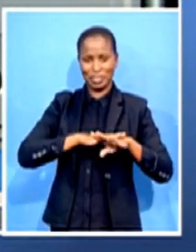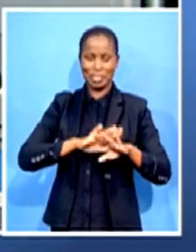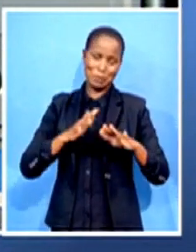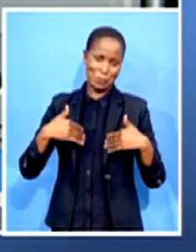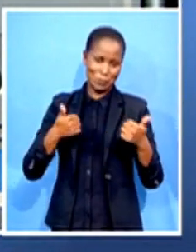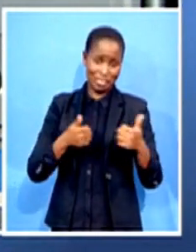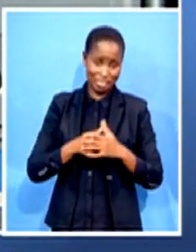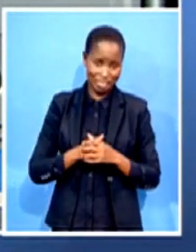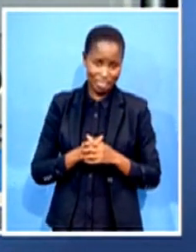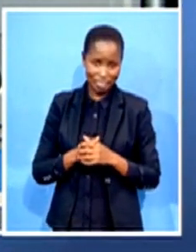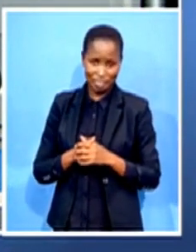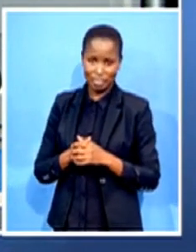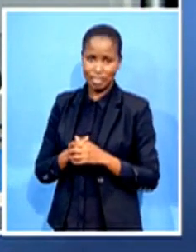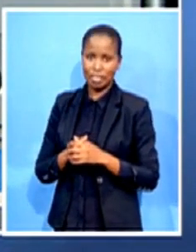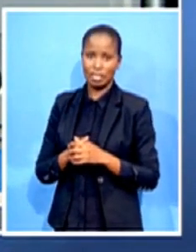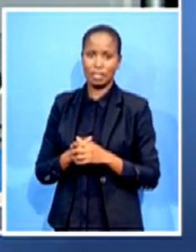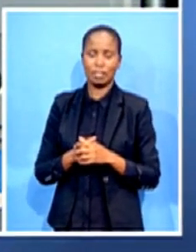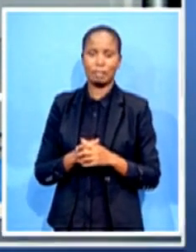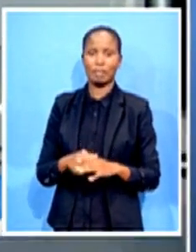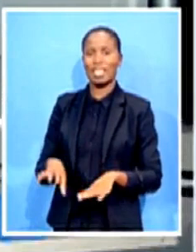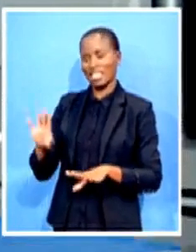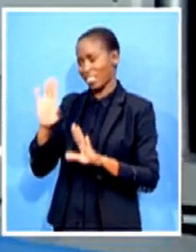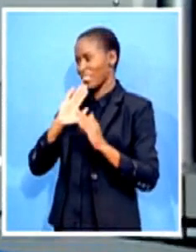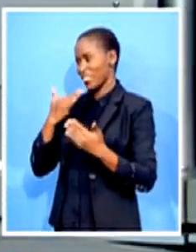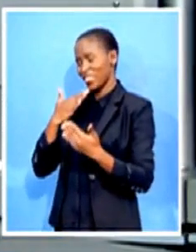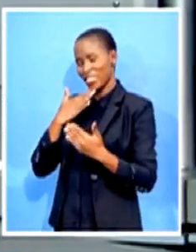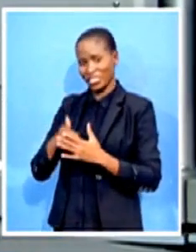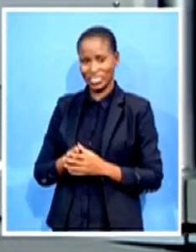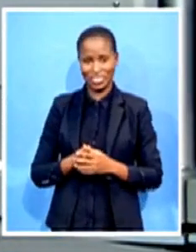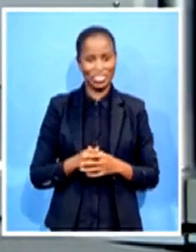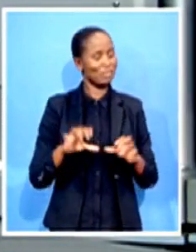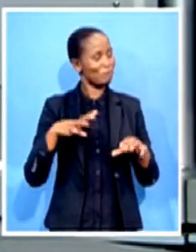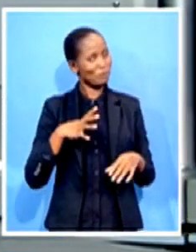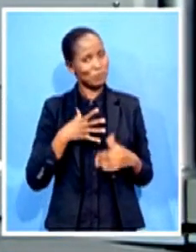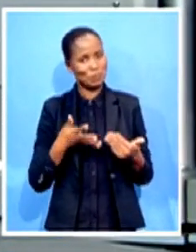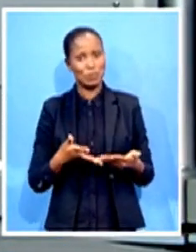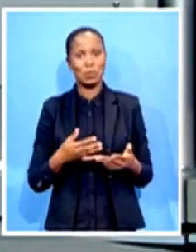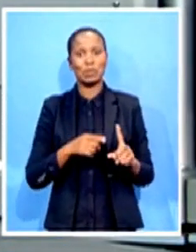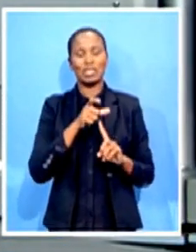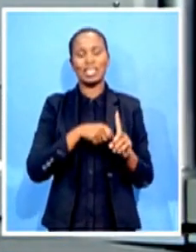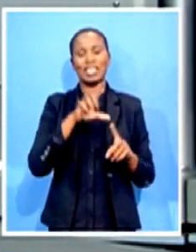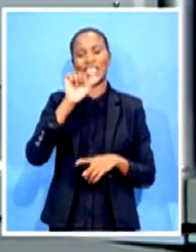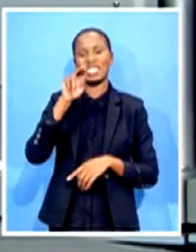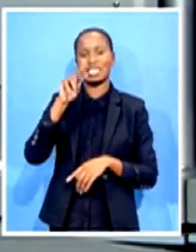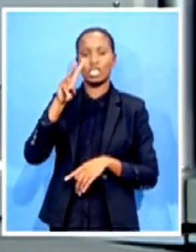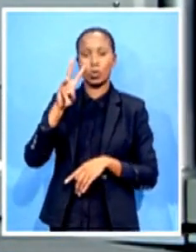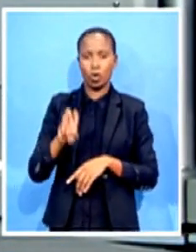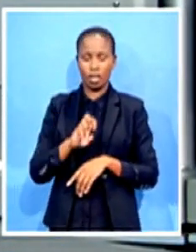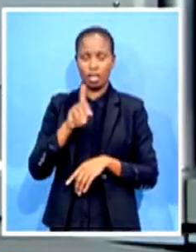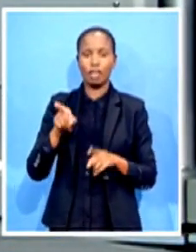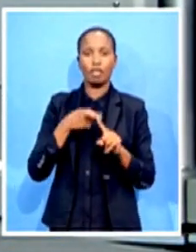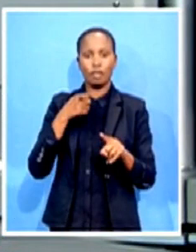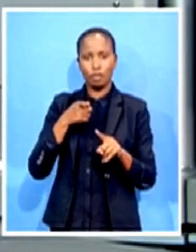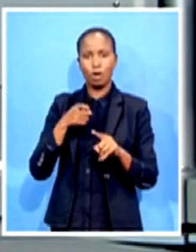Thank you for having us. All right, there you go. So that was Lindiwe Shibambo from the South African Domestic Workers Forum and the Labour and